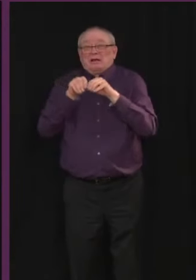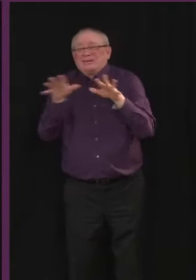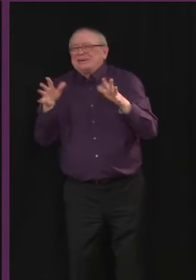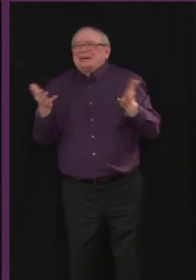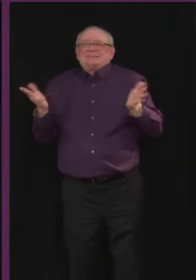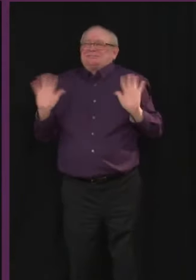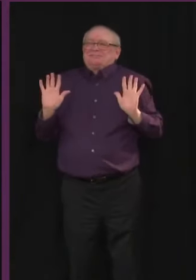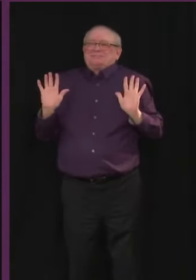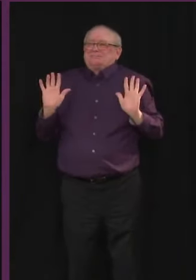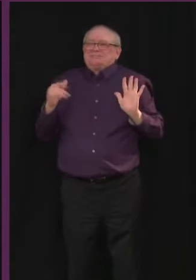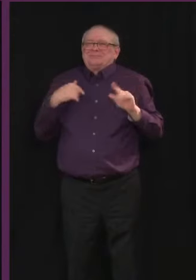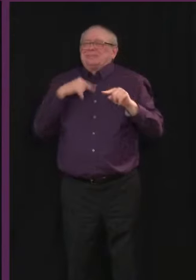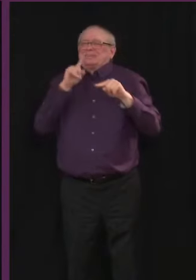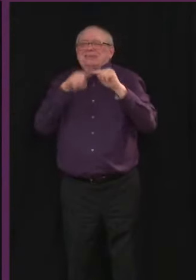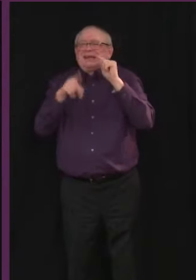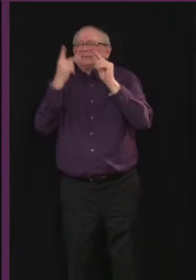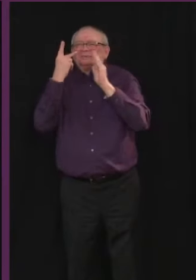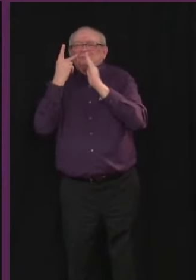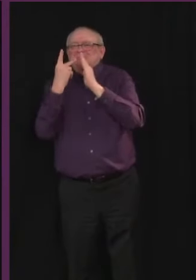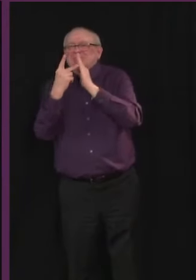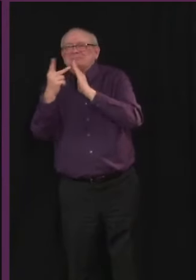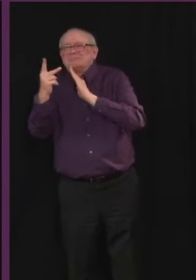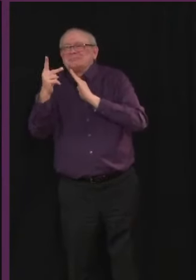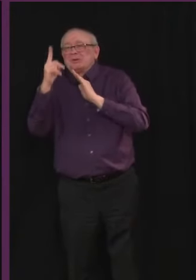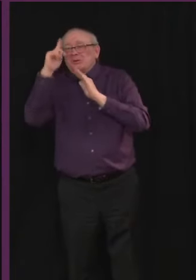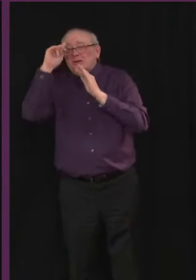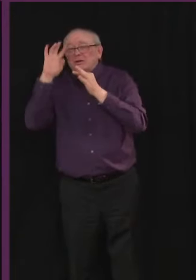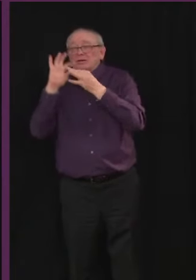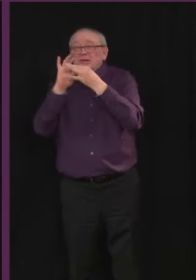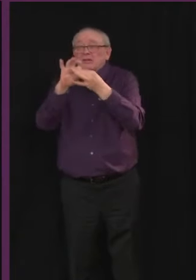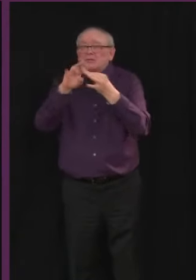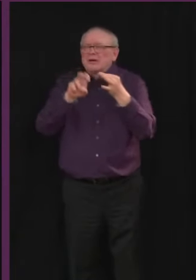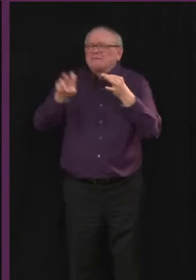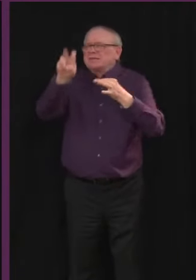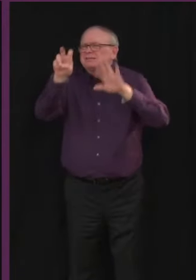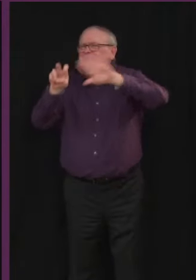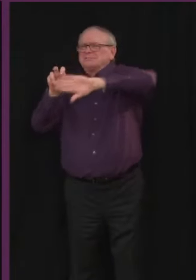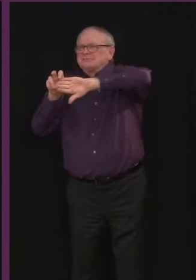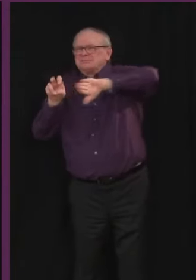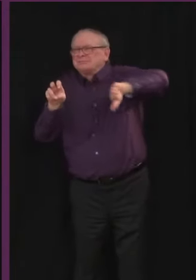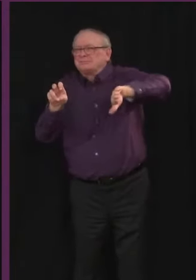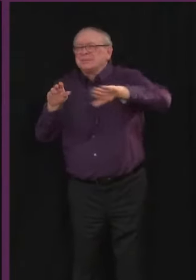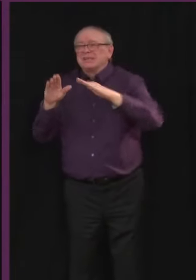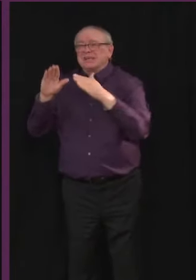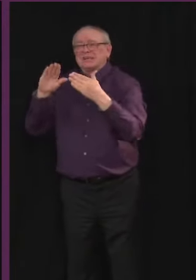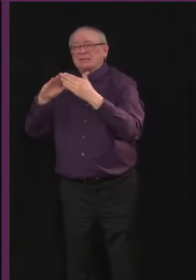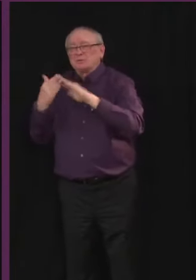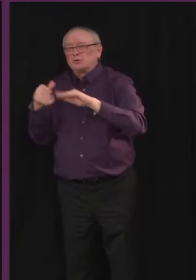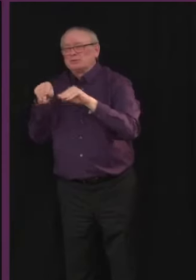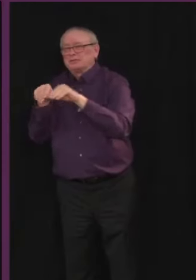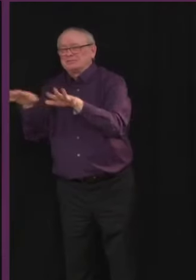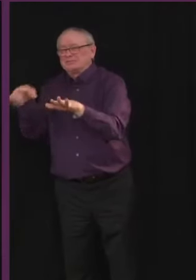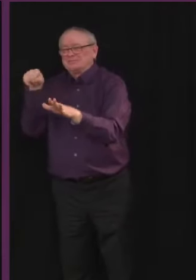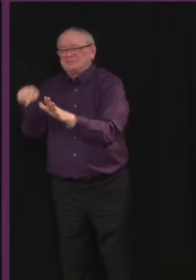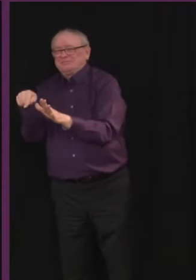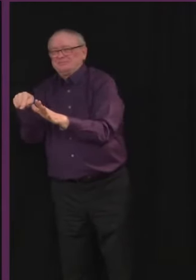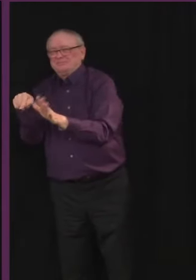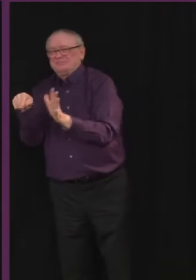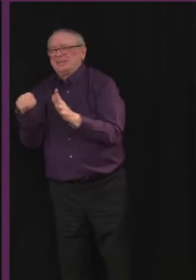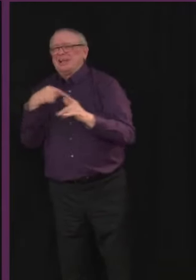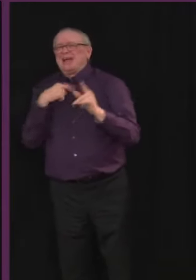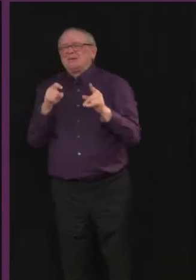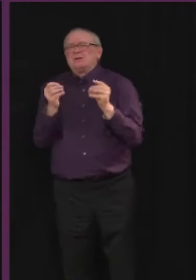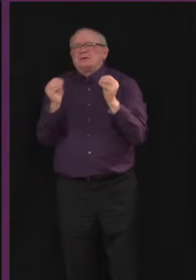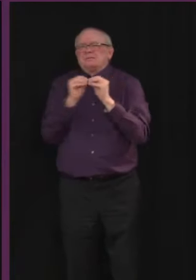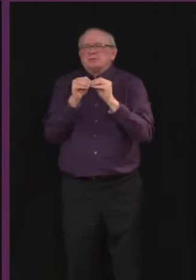travel-related cases with community-acquired cases. So we need to give a bit more time to really understand what we're seeing with respect to community